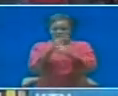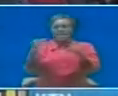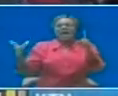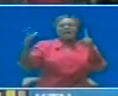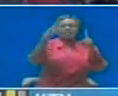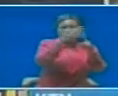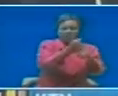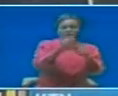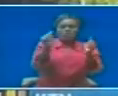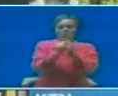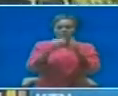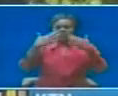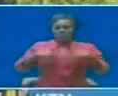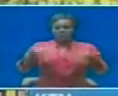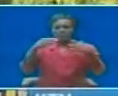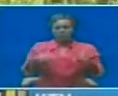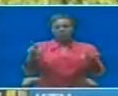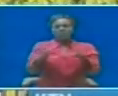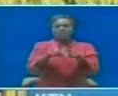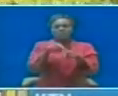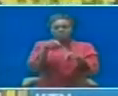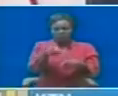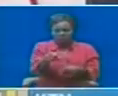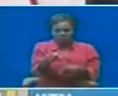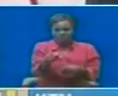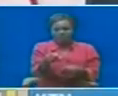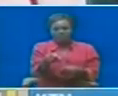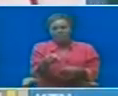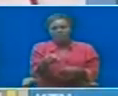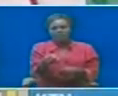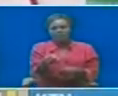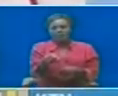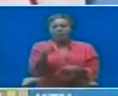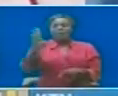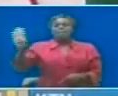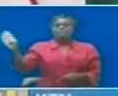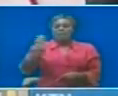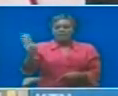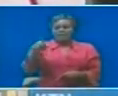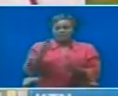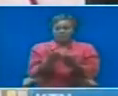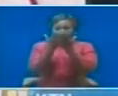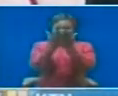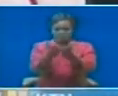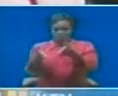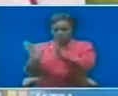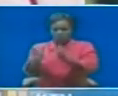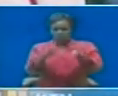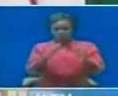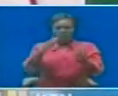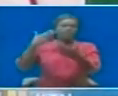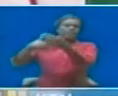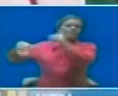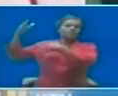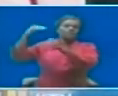by athletes who have mastered the art of tackling this grueling race. The Berlin Marathon course has provided a platform for history to be